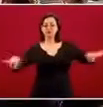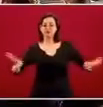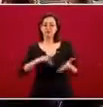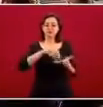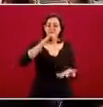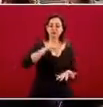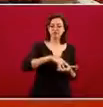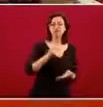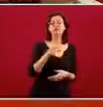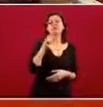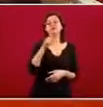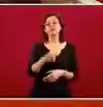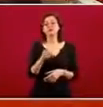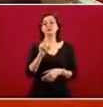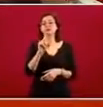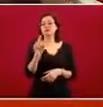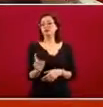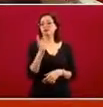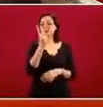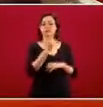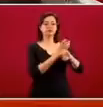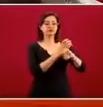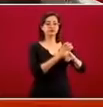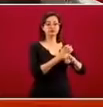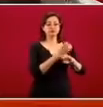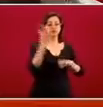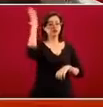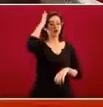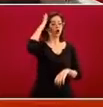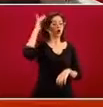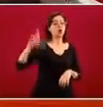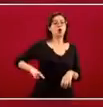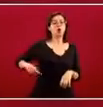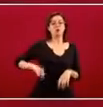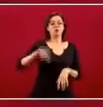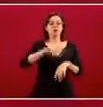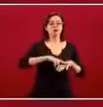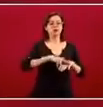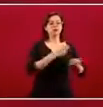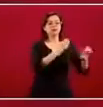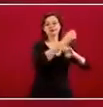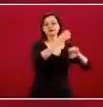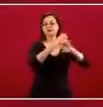enjoying their salary, but apparently this hasn't happened in some cases.